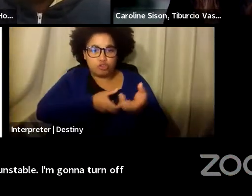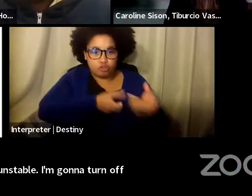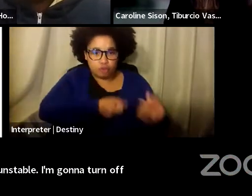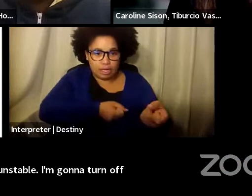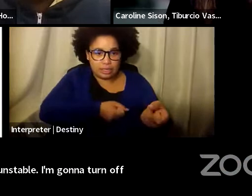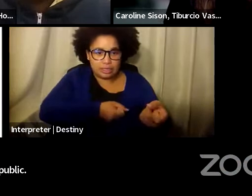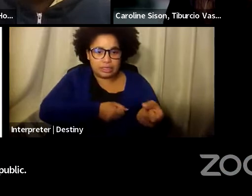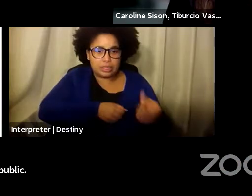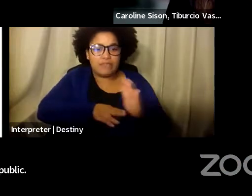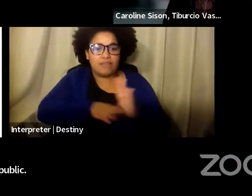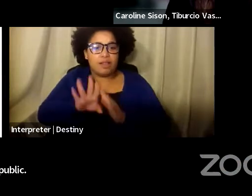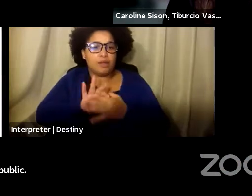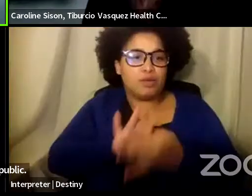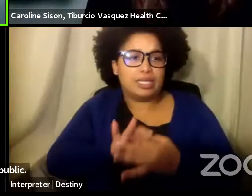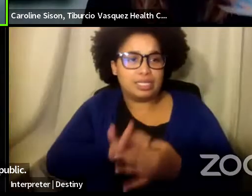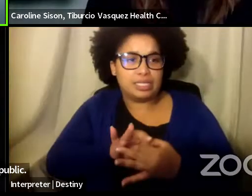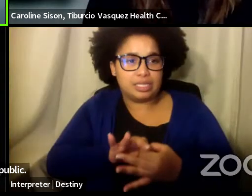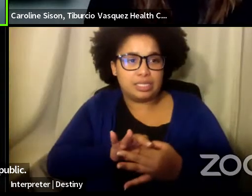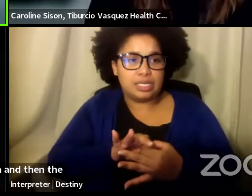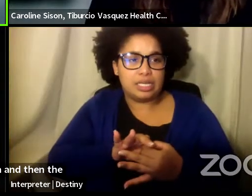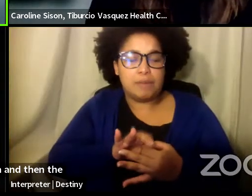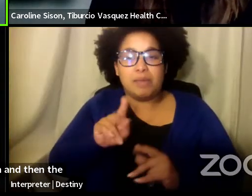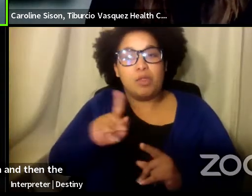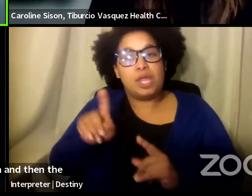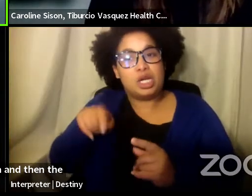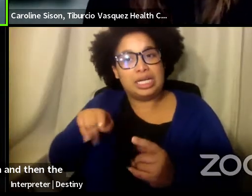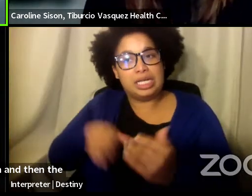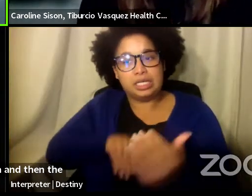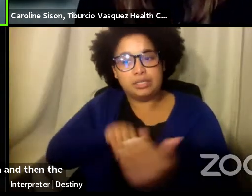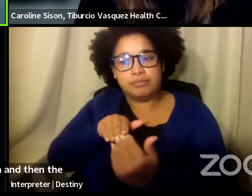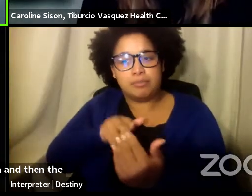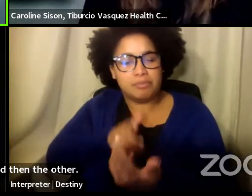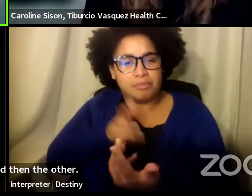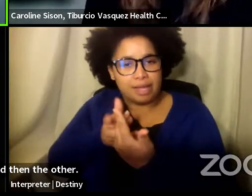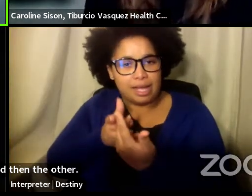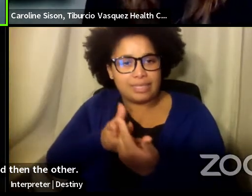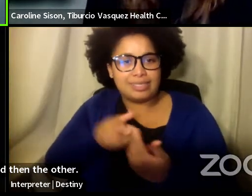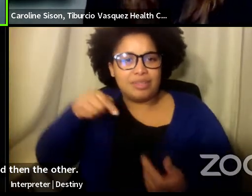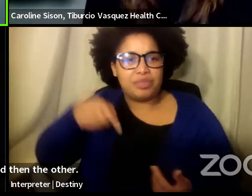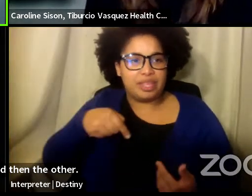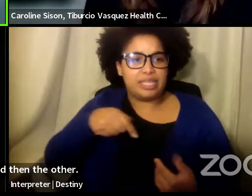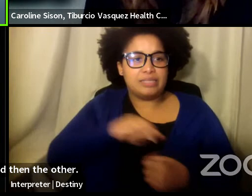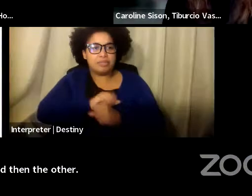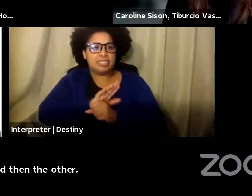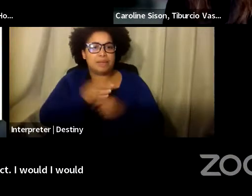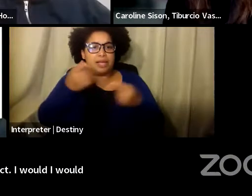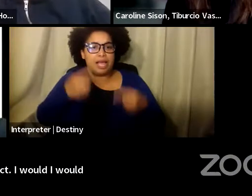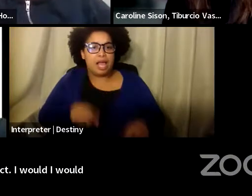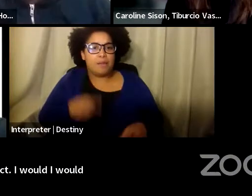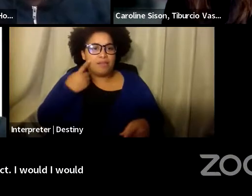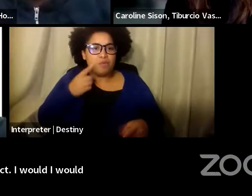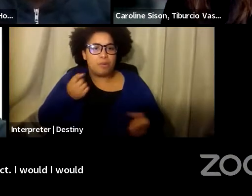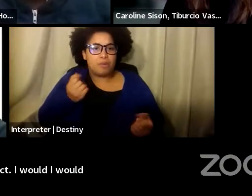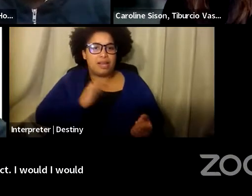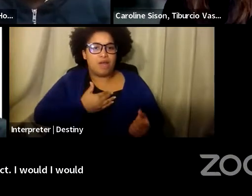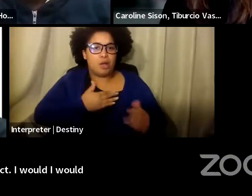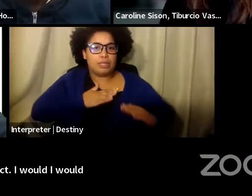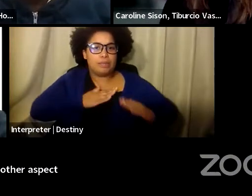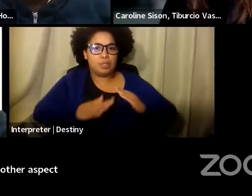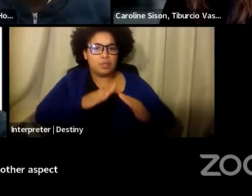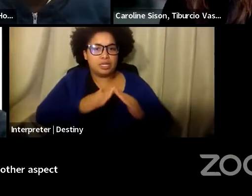building relationships, meeting people's needs, right? That this pandemic came for many of our communities in